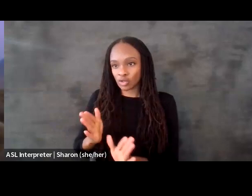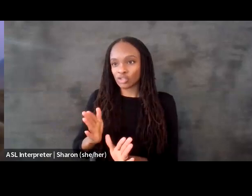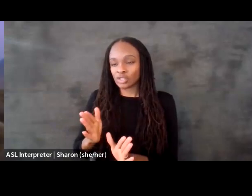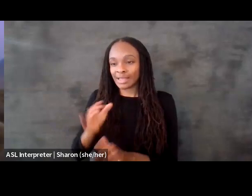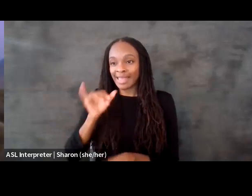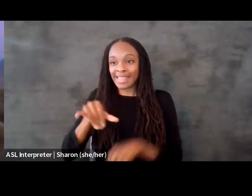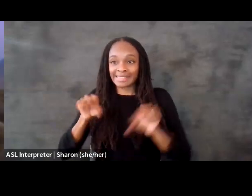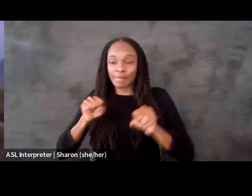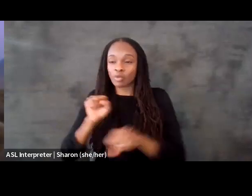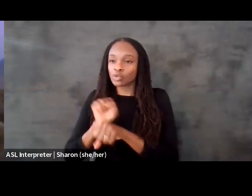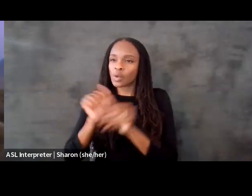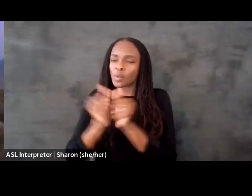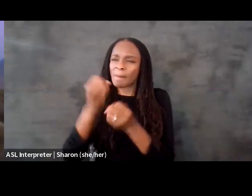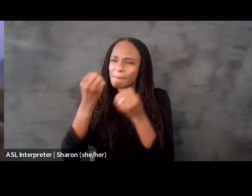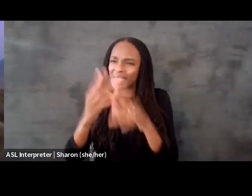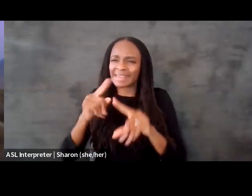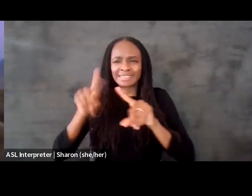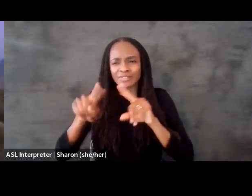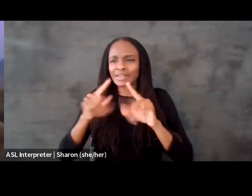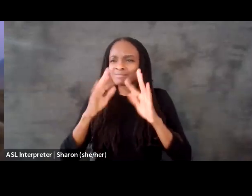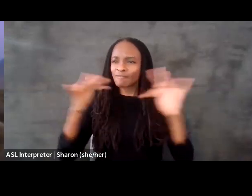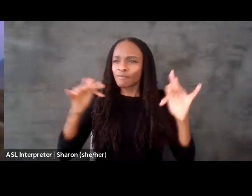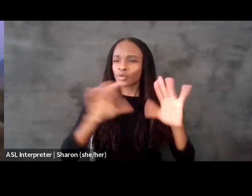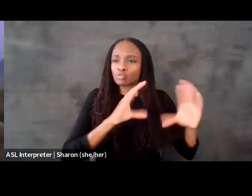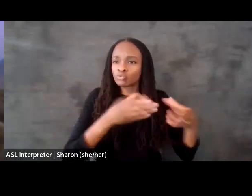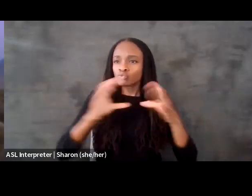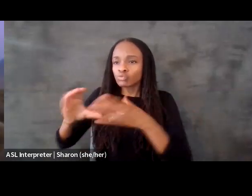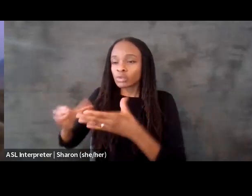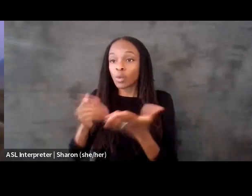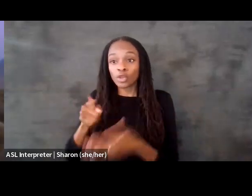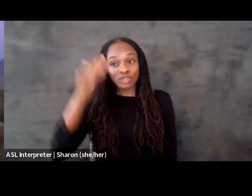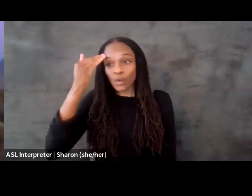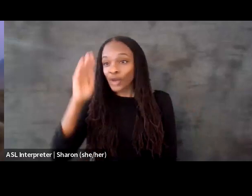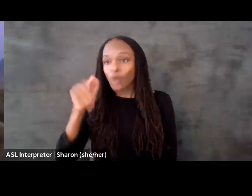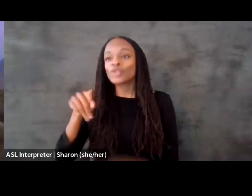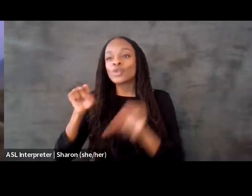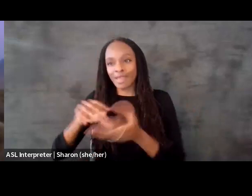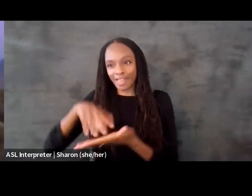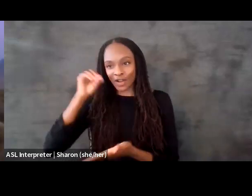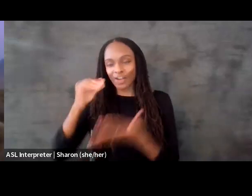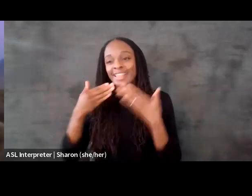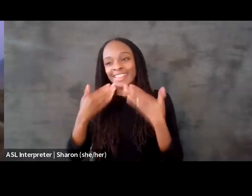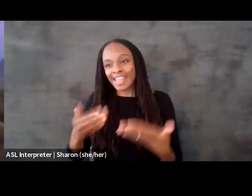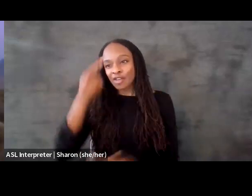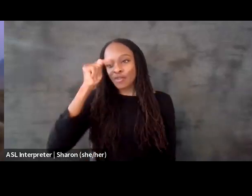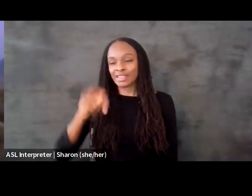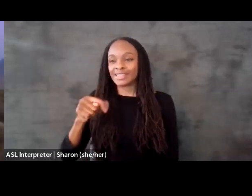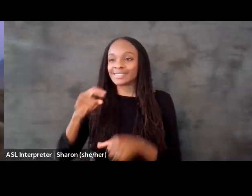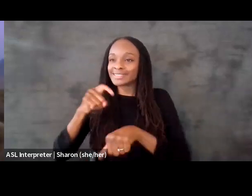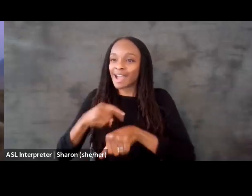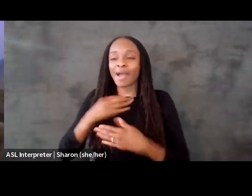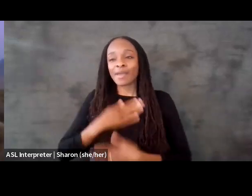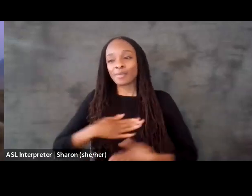work with many populations, and what you don't know, you can learn. I want to thank you for this time, and I do